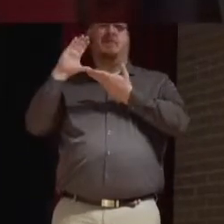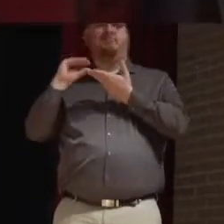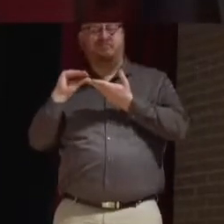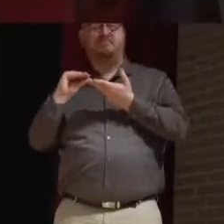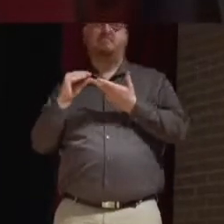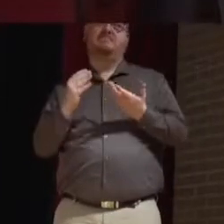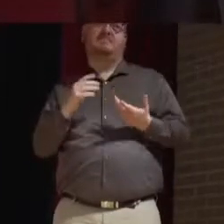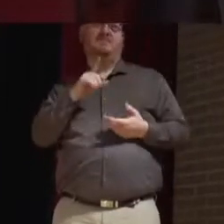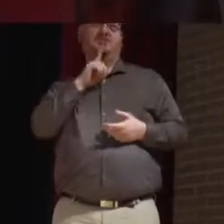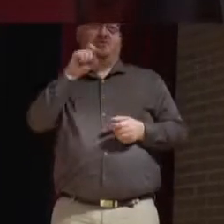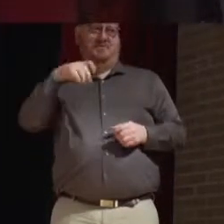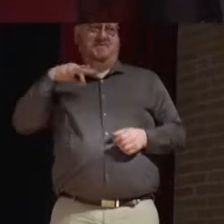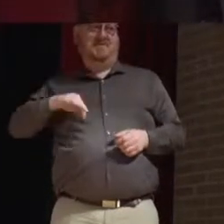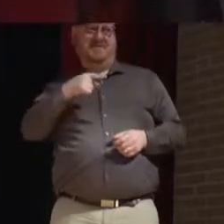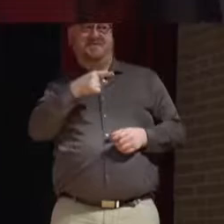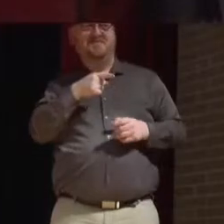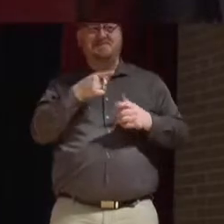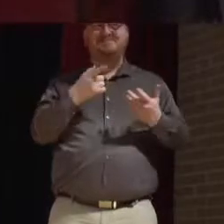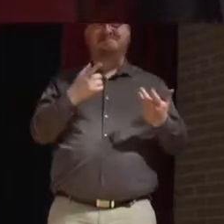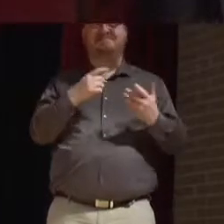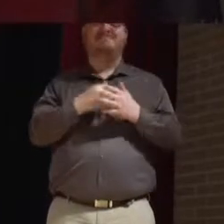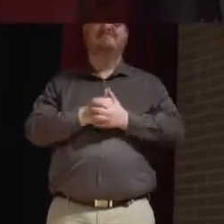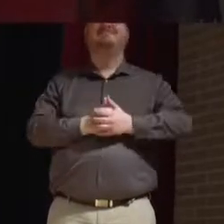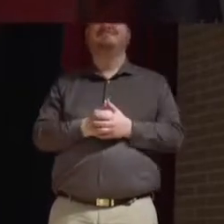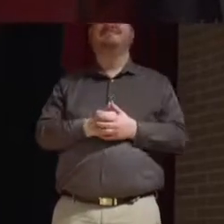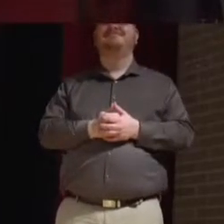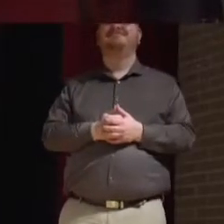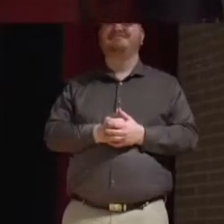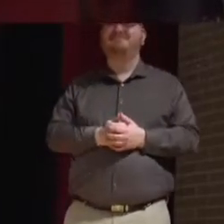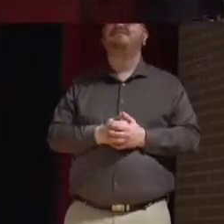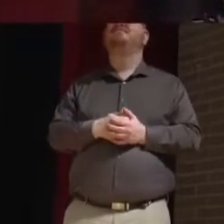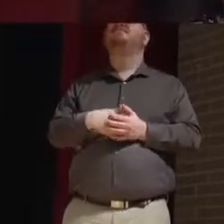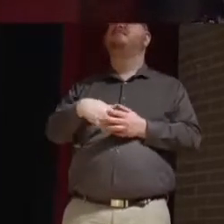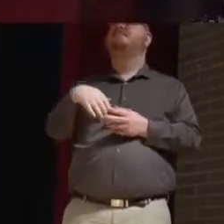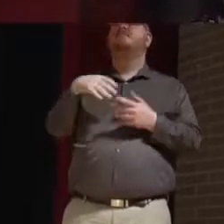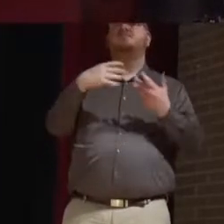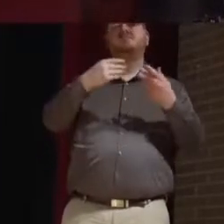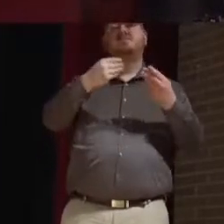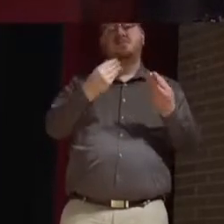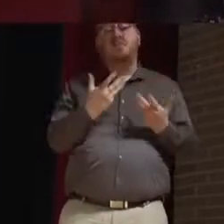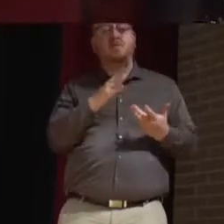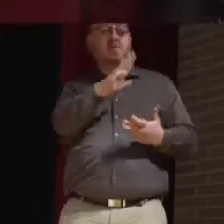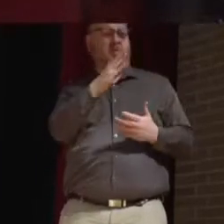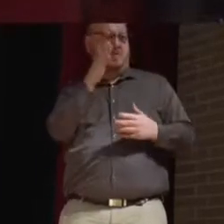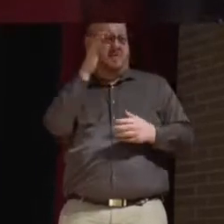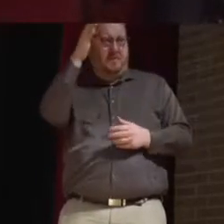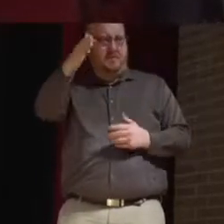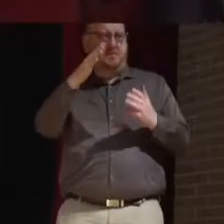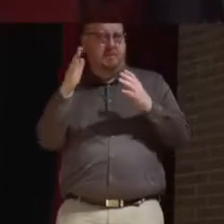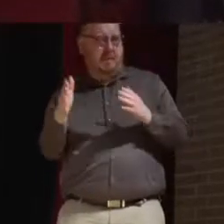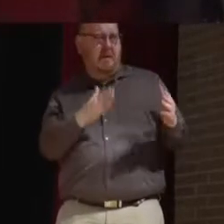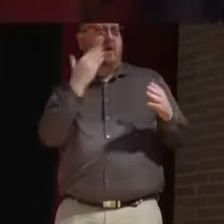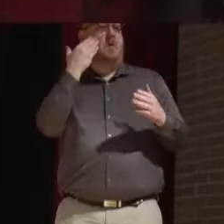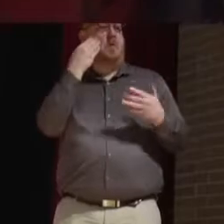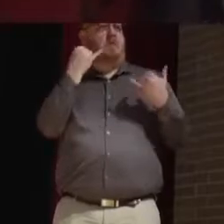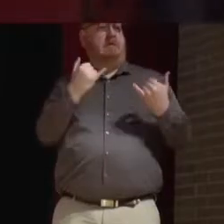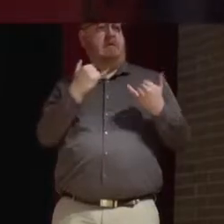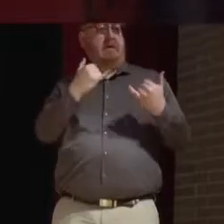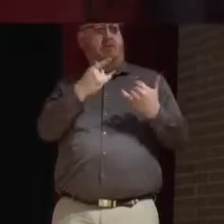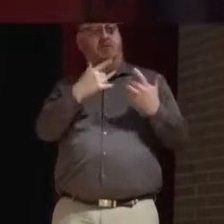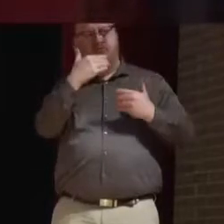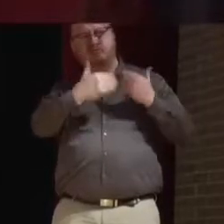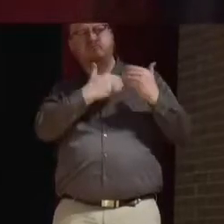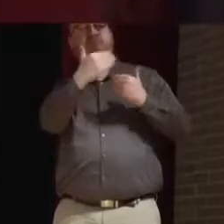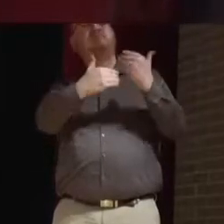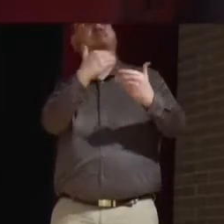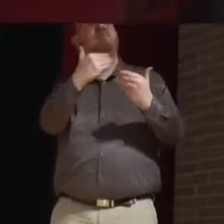used your help. Yes. So tell us a little bit about what your plans are for the future, because I know you're working on some things